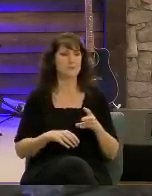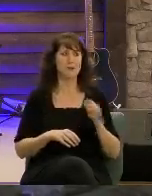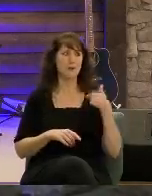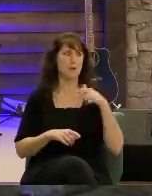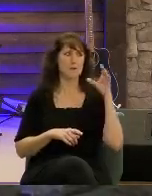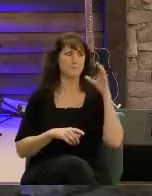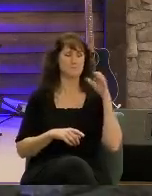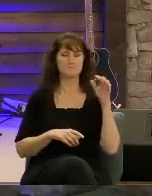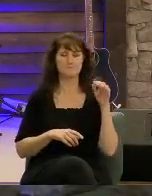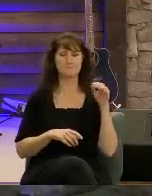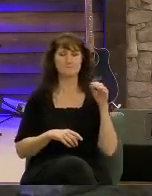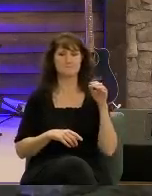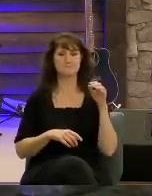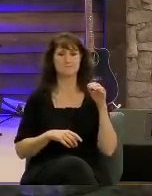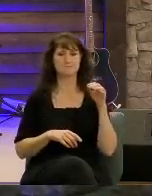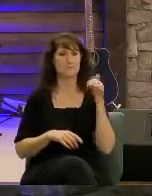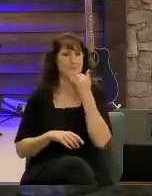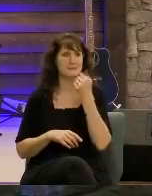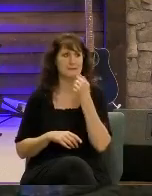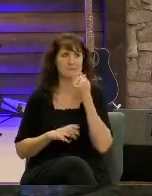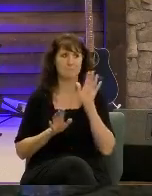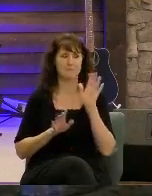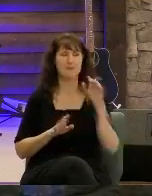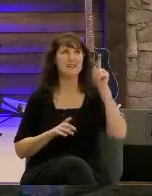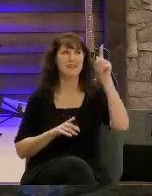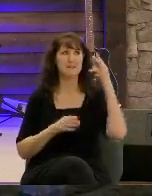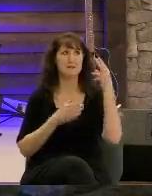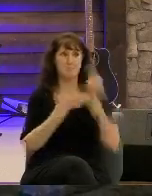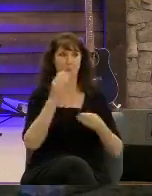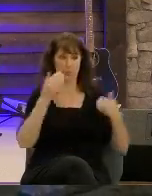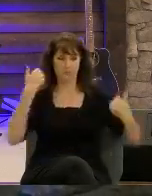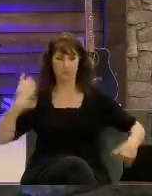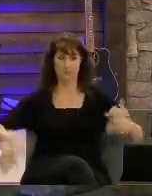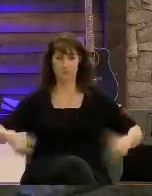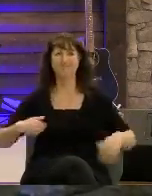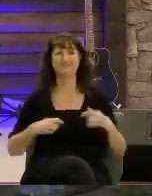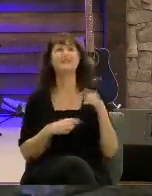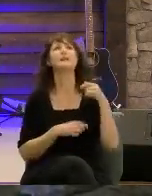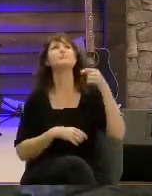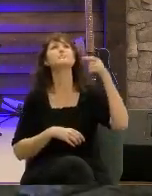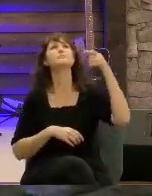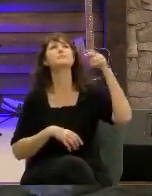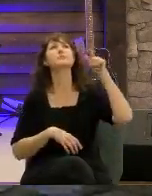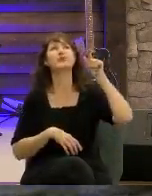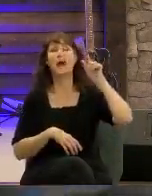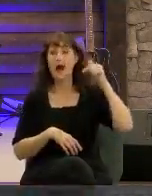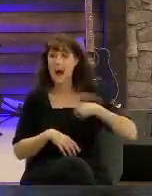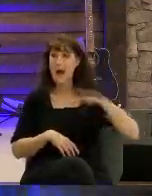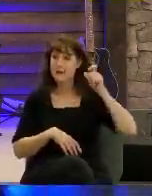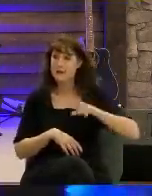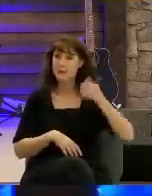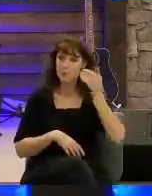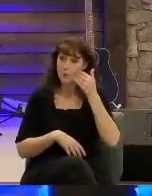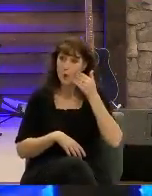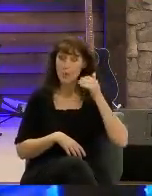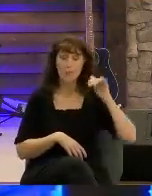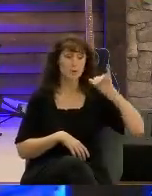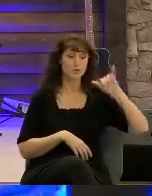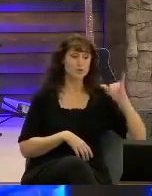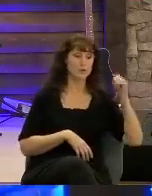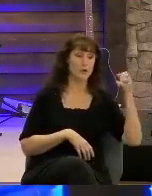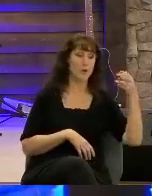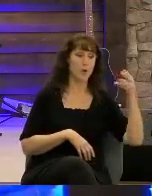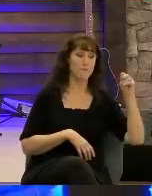miss you, okay? He's over here right after I'm saved also. But over here, I need to know that Jehovah Rapha,